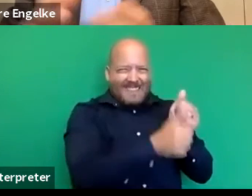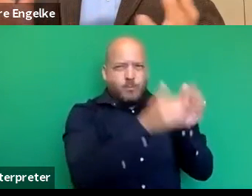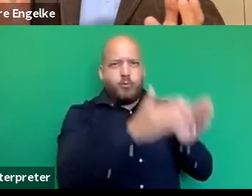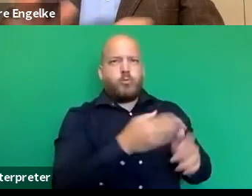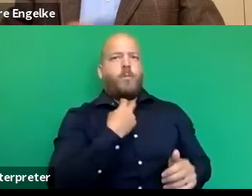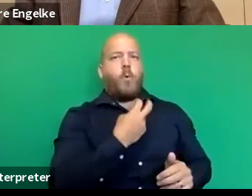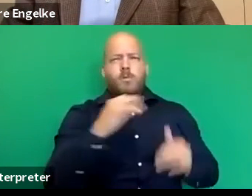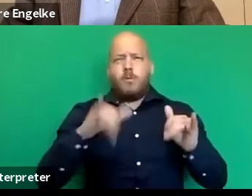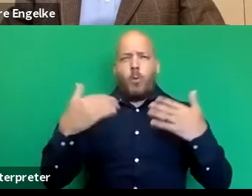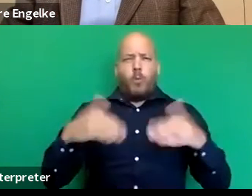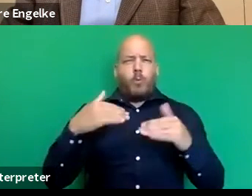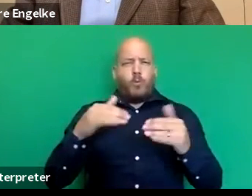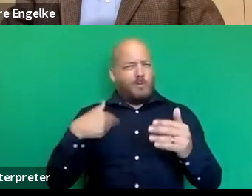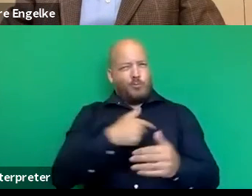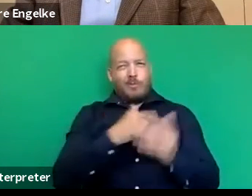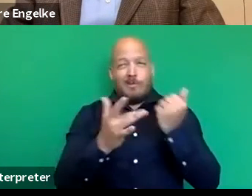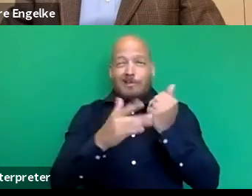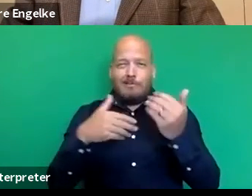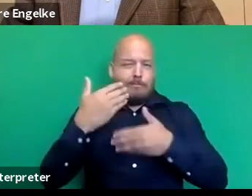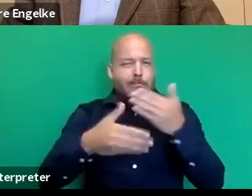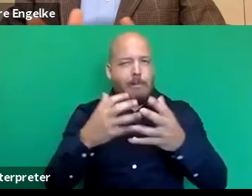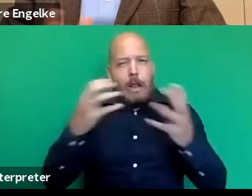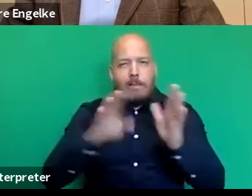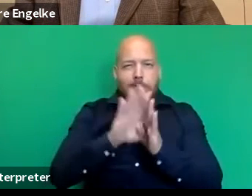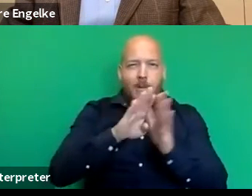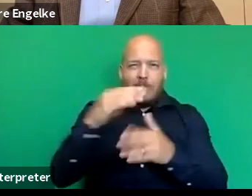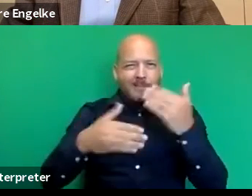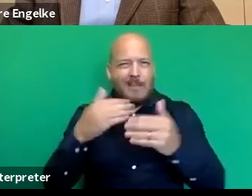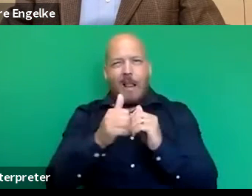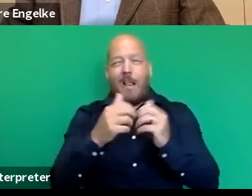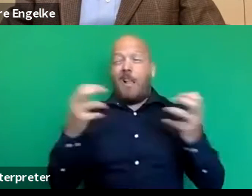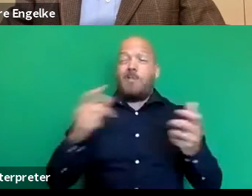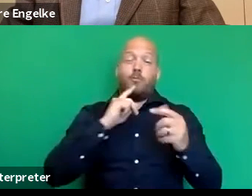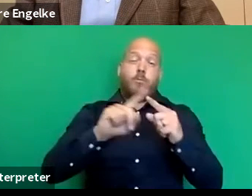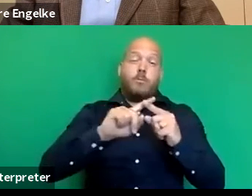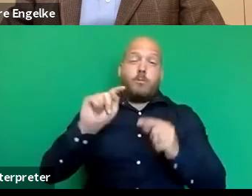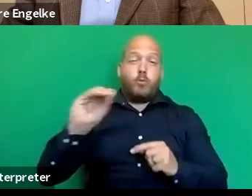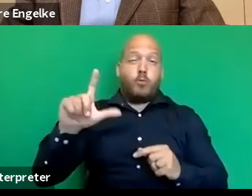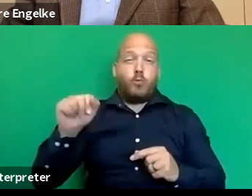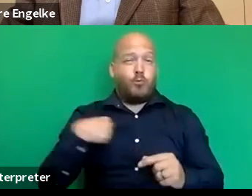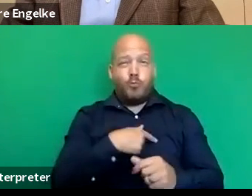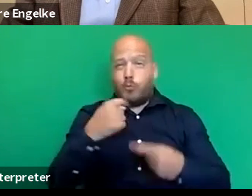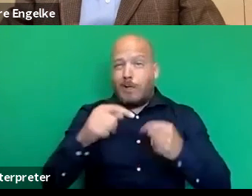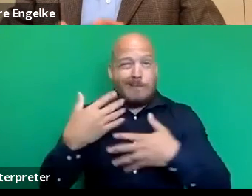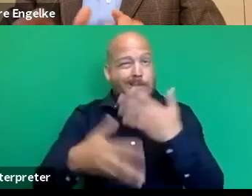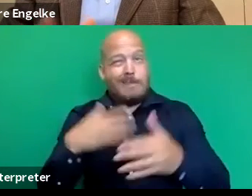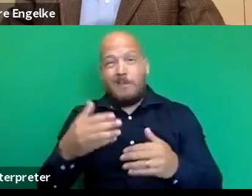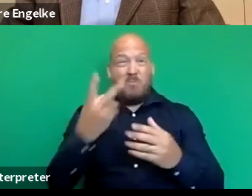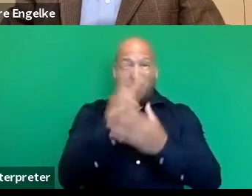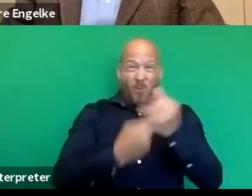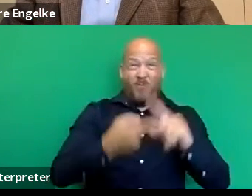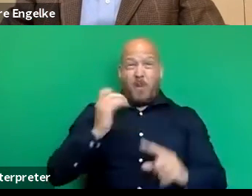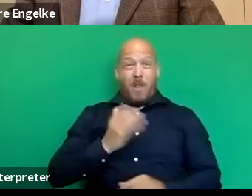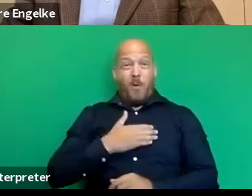whole host of tools that have been developed both by our company and other companies I know have expanded from just